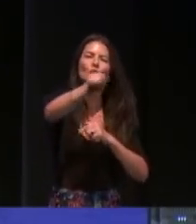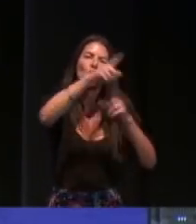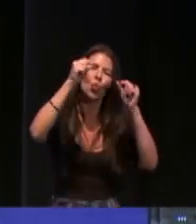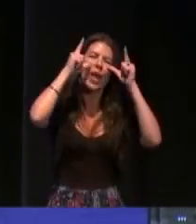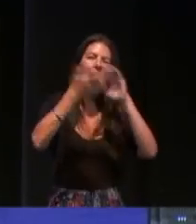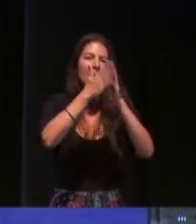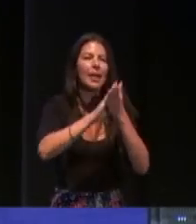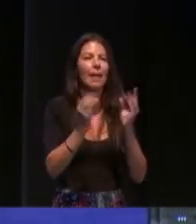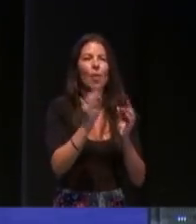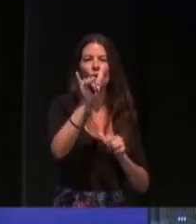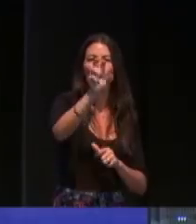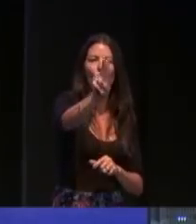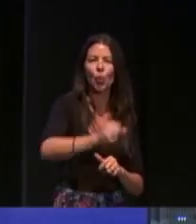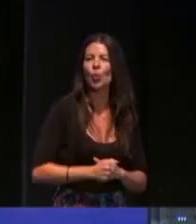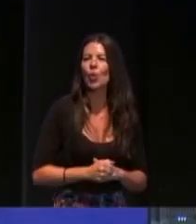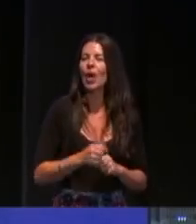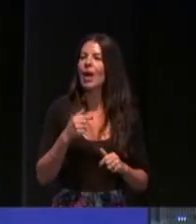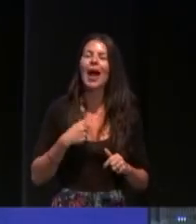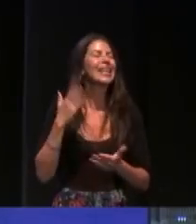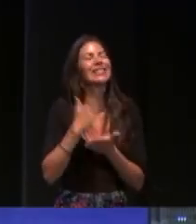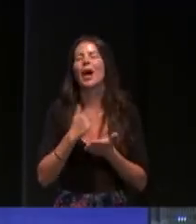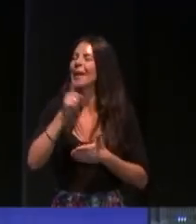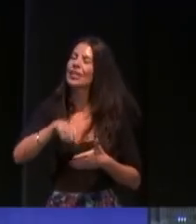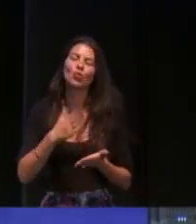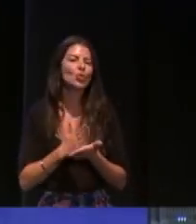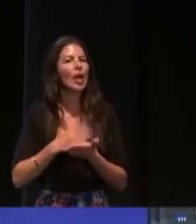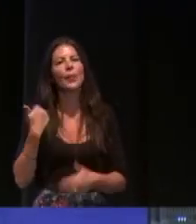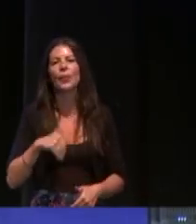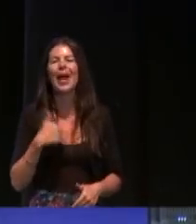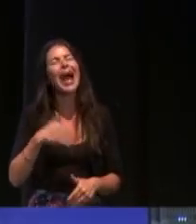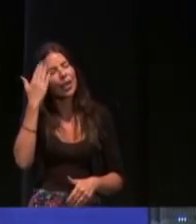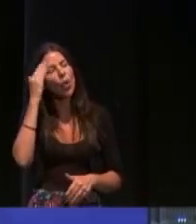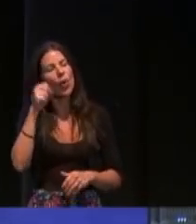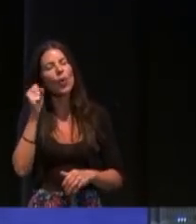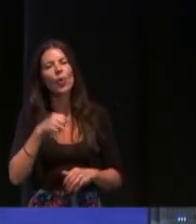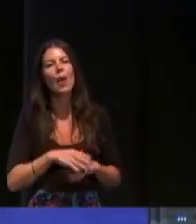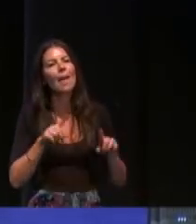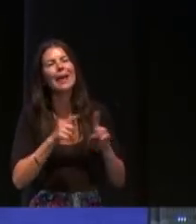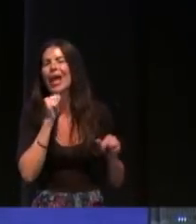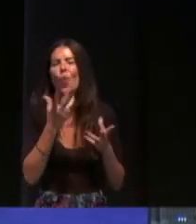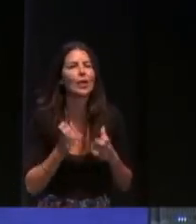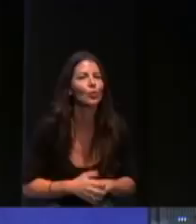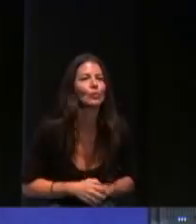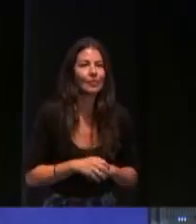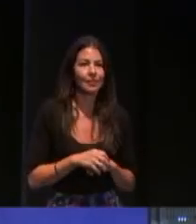and be you. I'm stopping. I gotta stop. I do, but I don't want to.